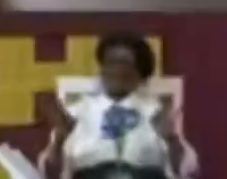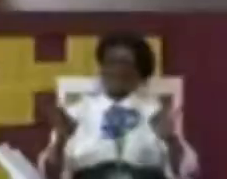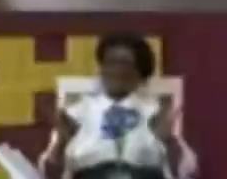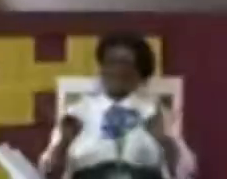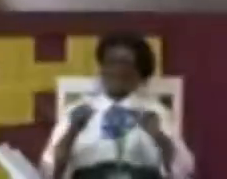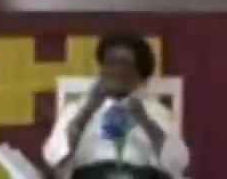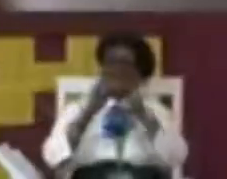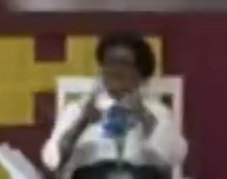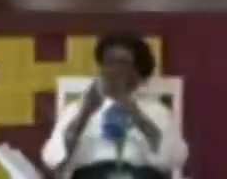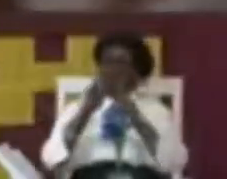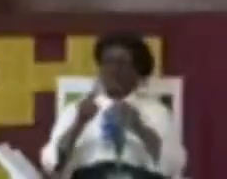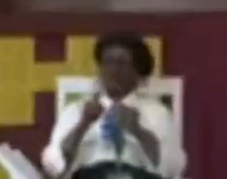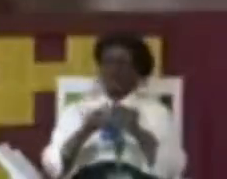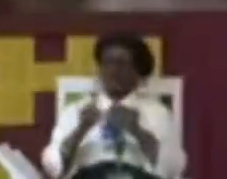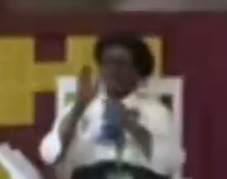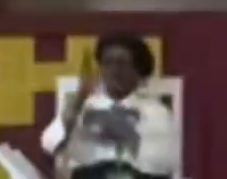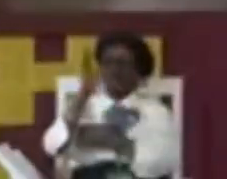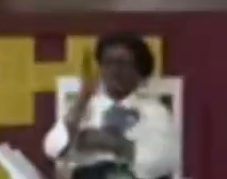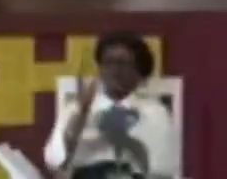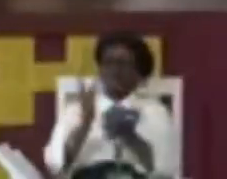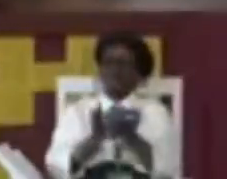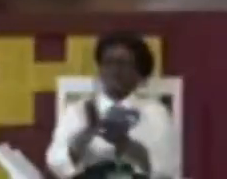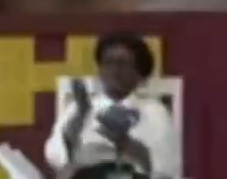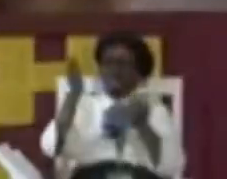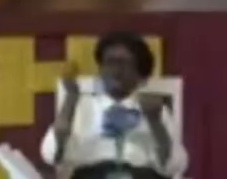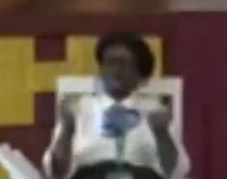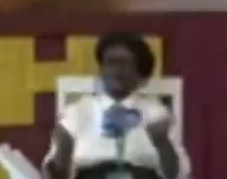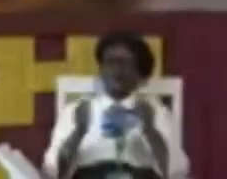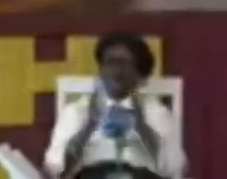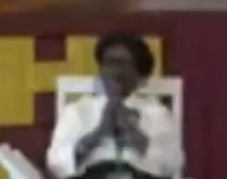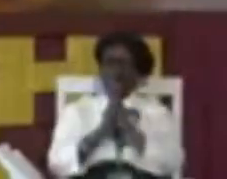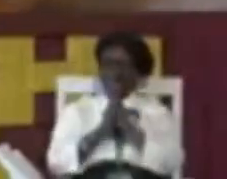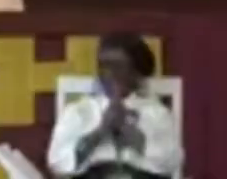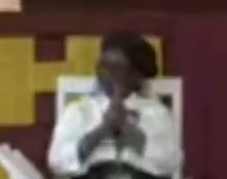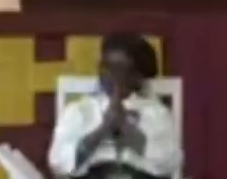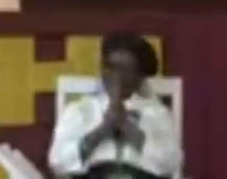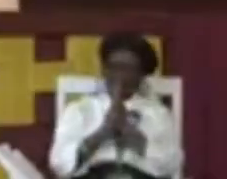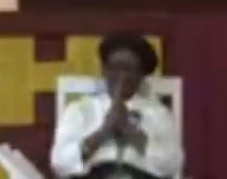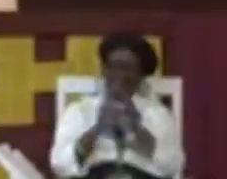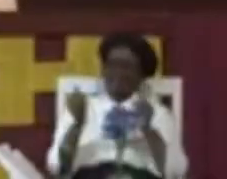Talk to God and pray with all your heart.